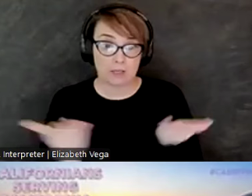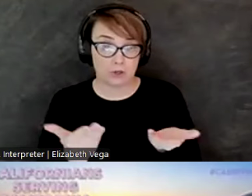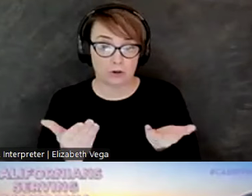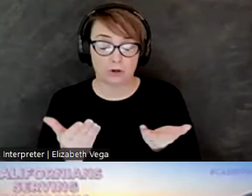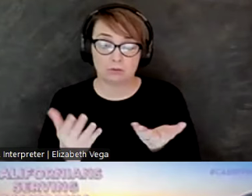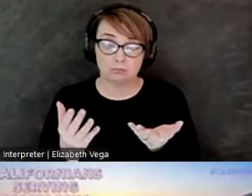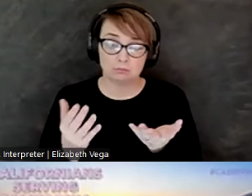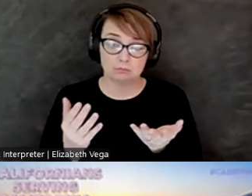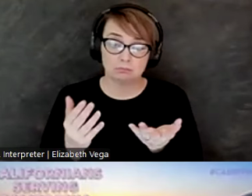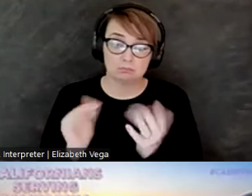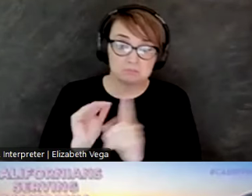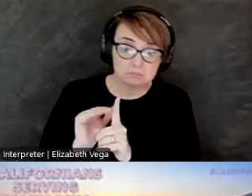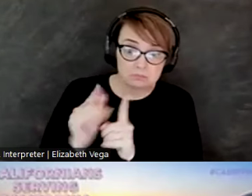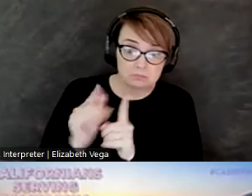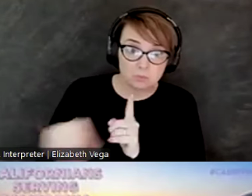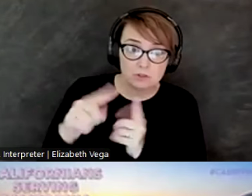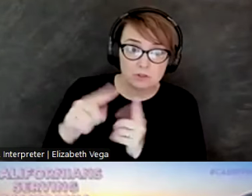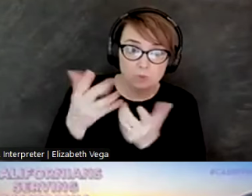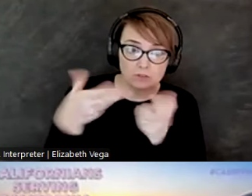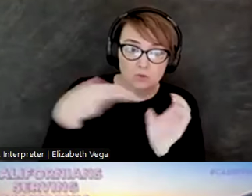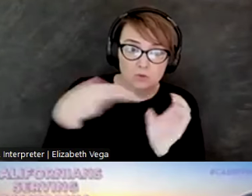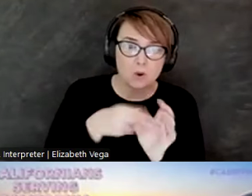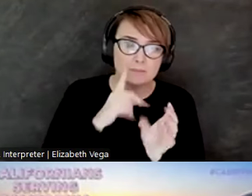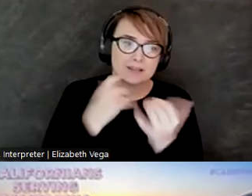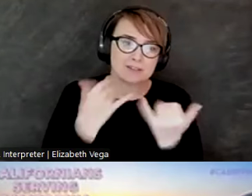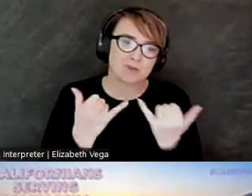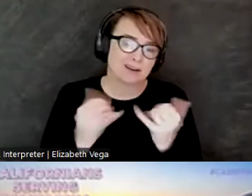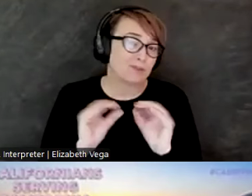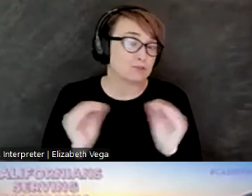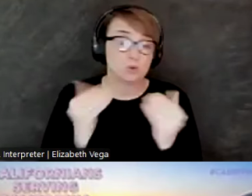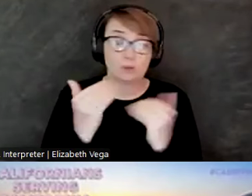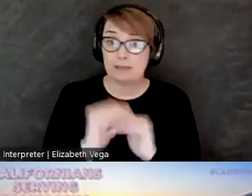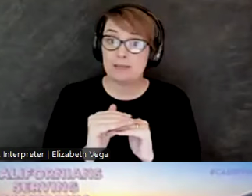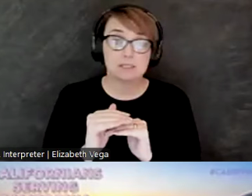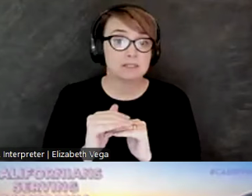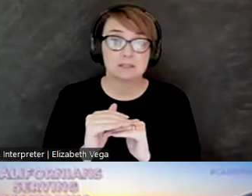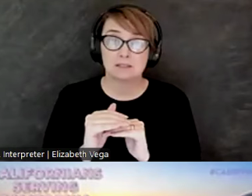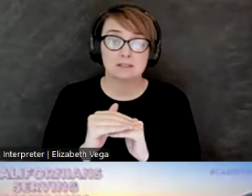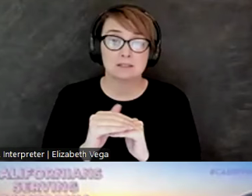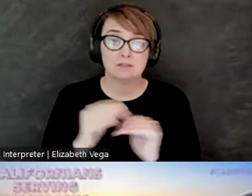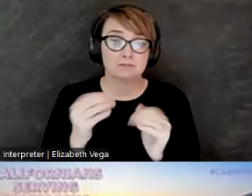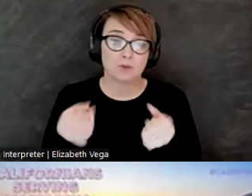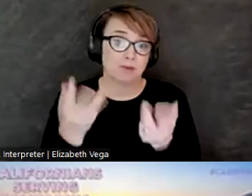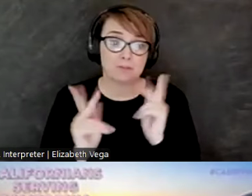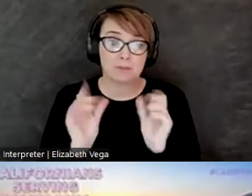interested, because at this point there is no limit to participants.